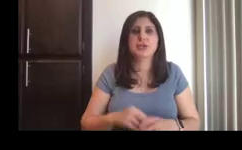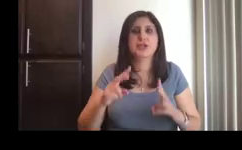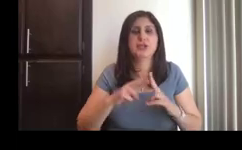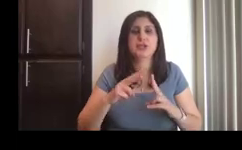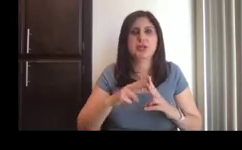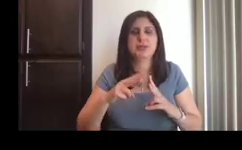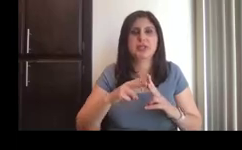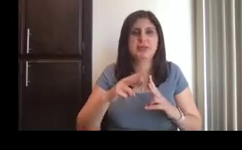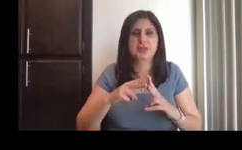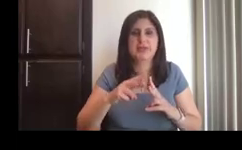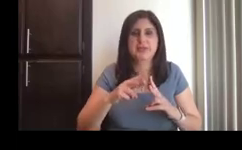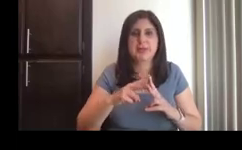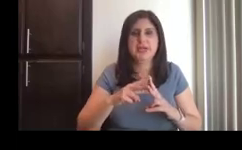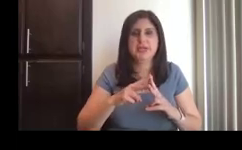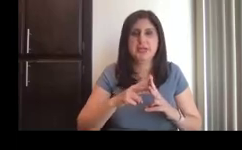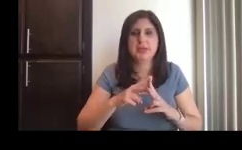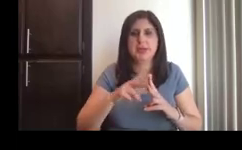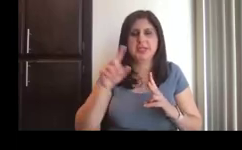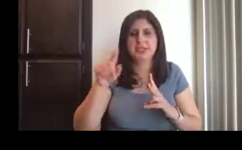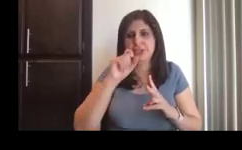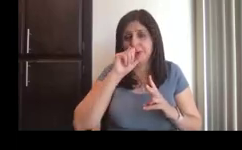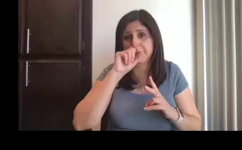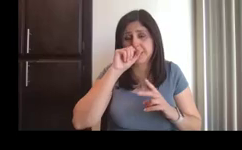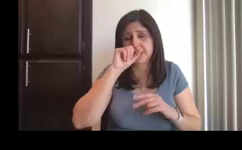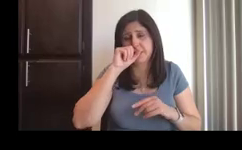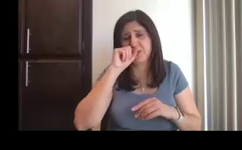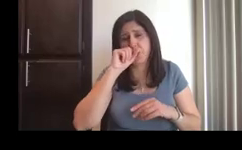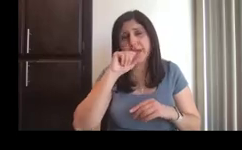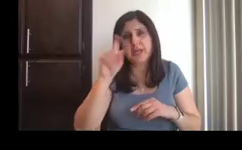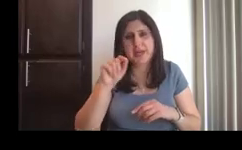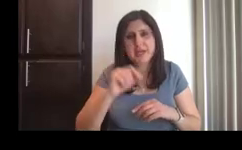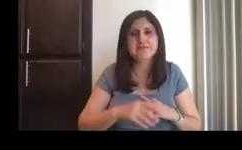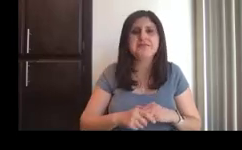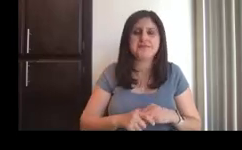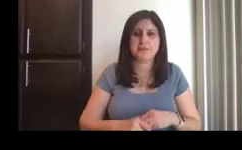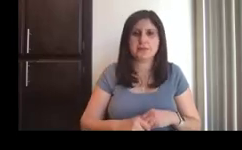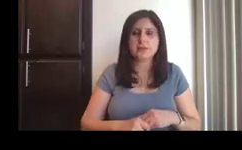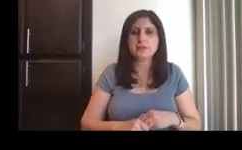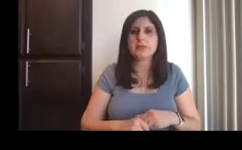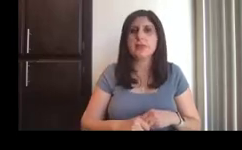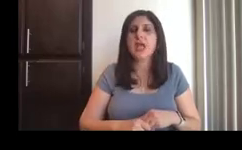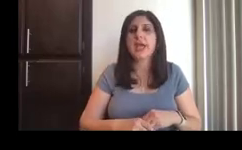So those are the 2 number types you have to memorize. I'm going to teach you up until number 40 in a minute.